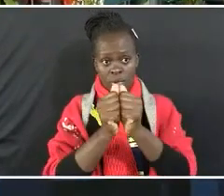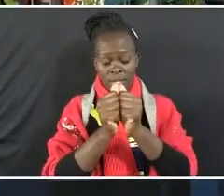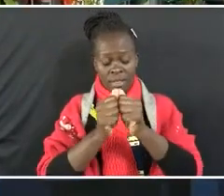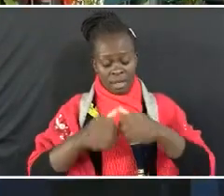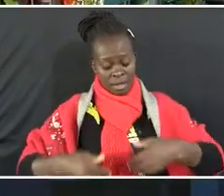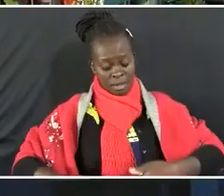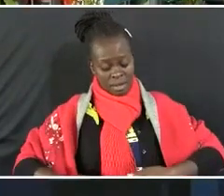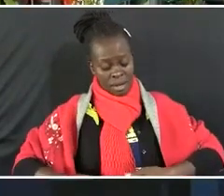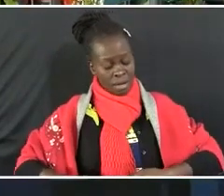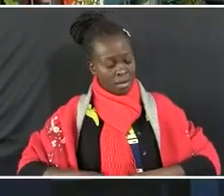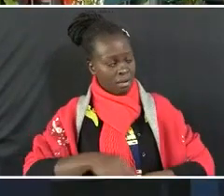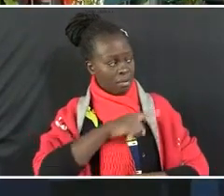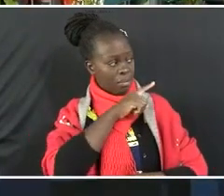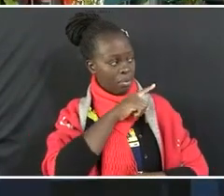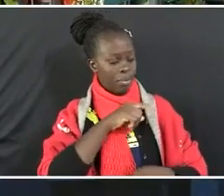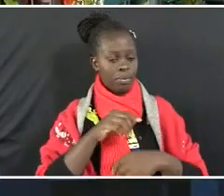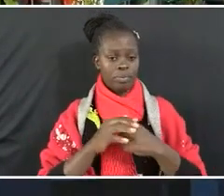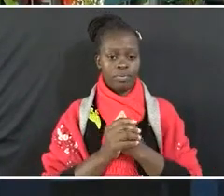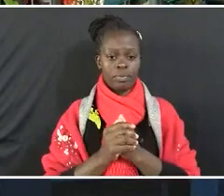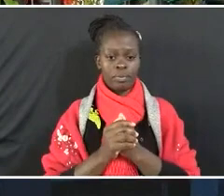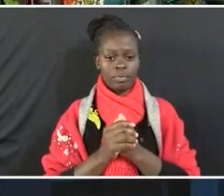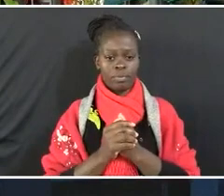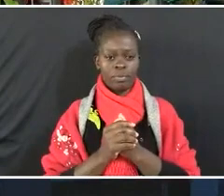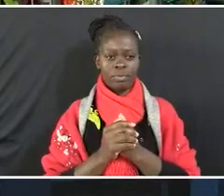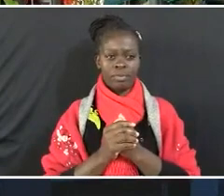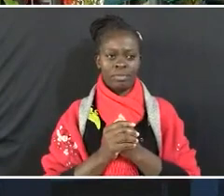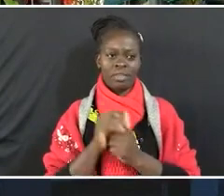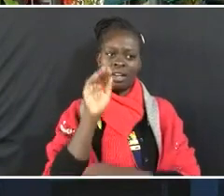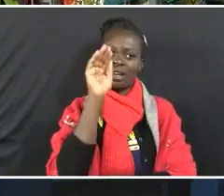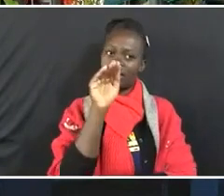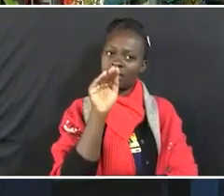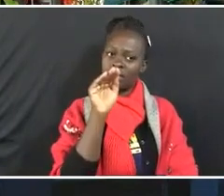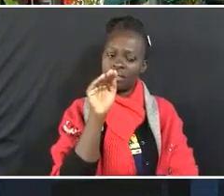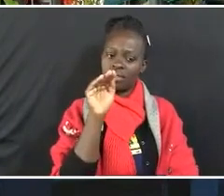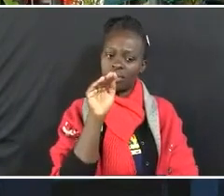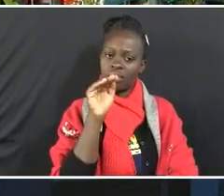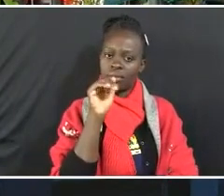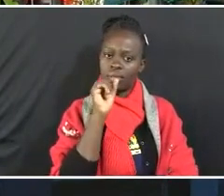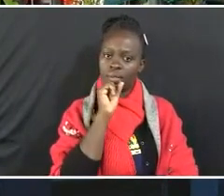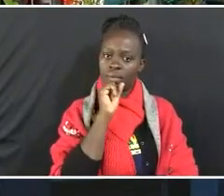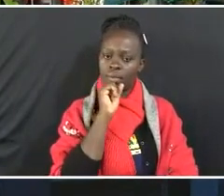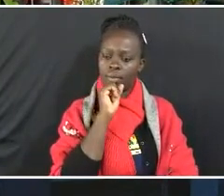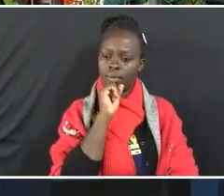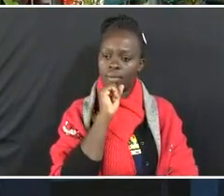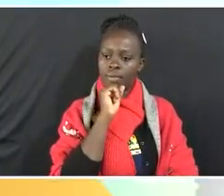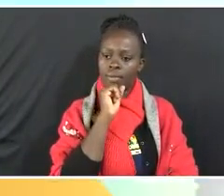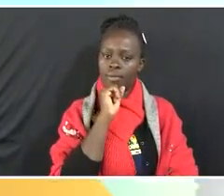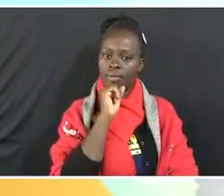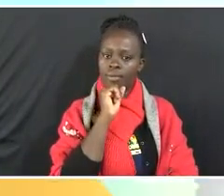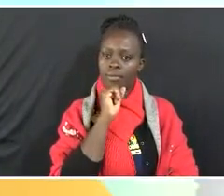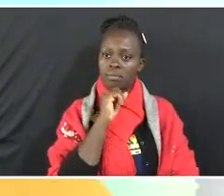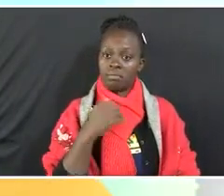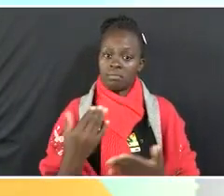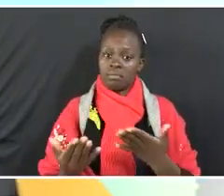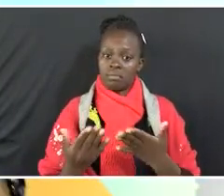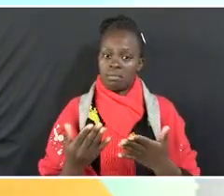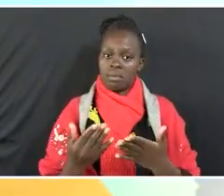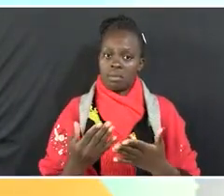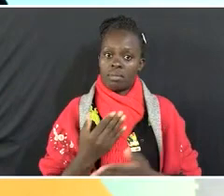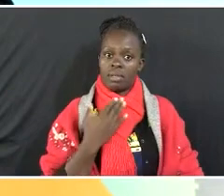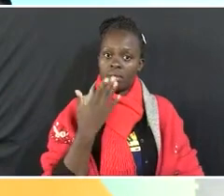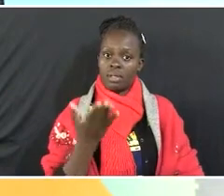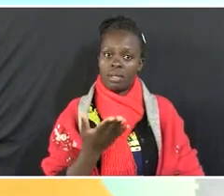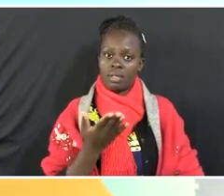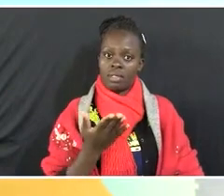young people. Allow me to ask a simple question. And I know you will tell me to ask the church treasurer, and I won't